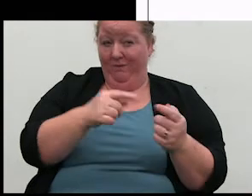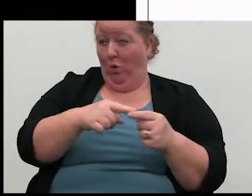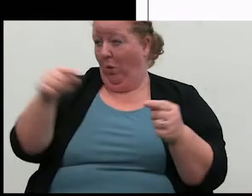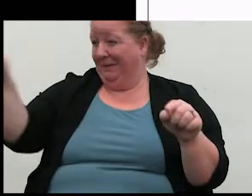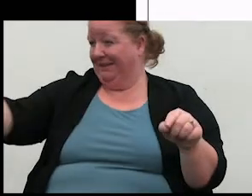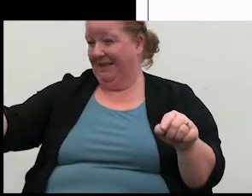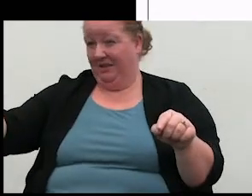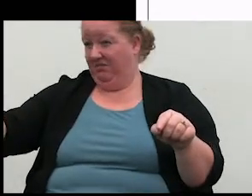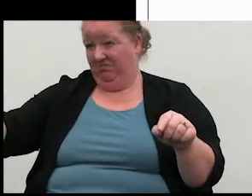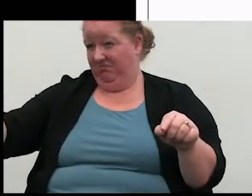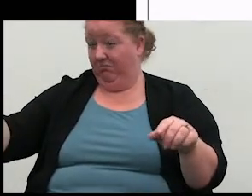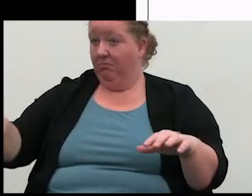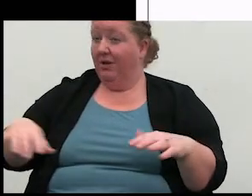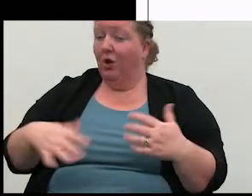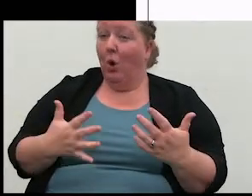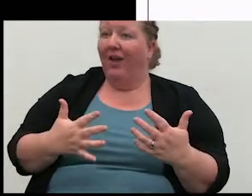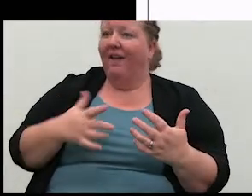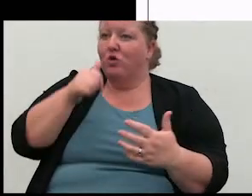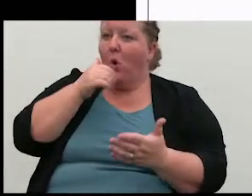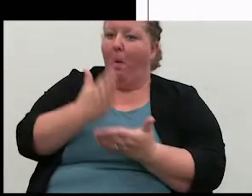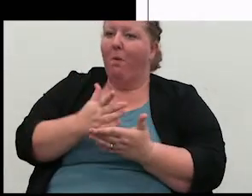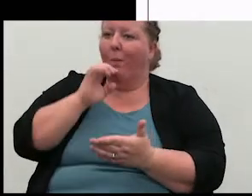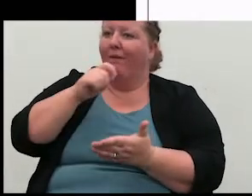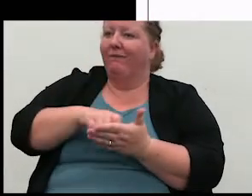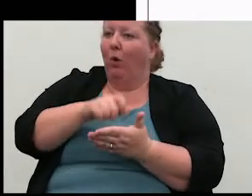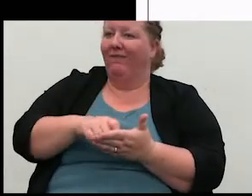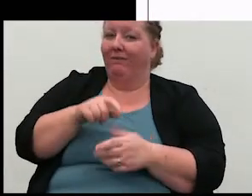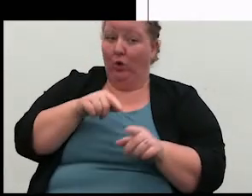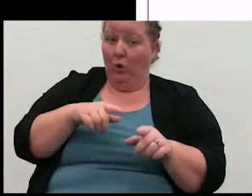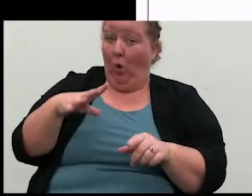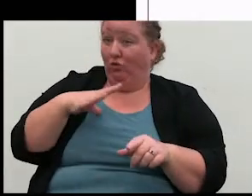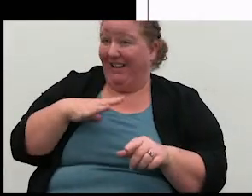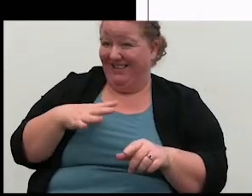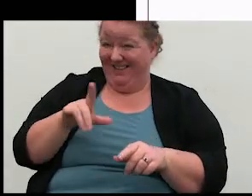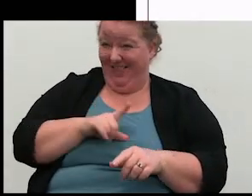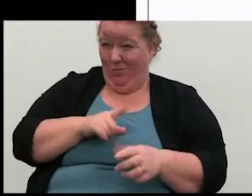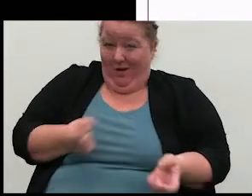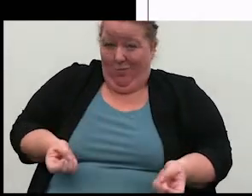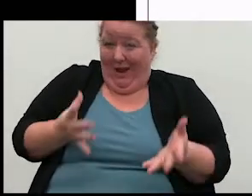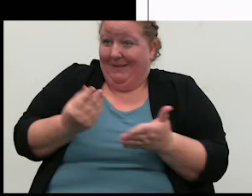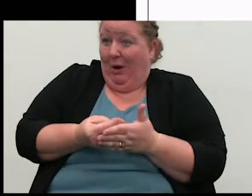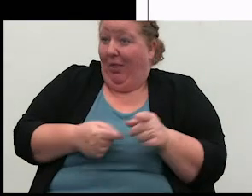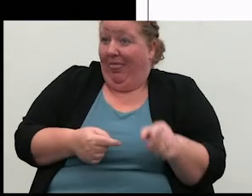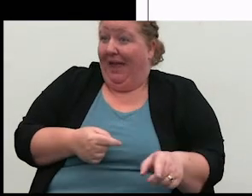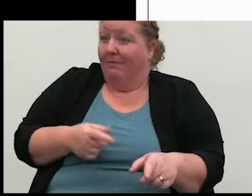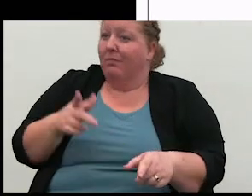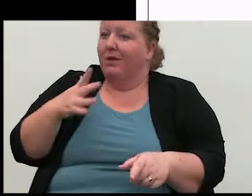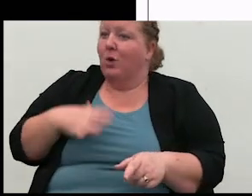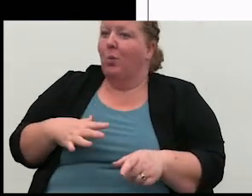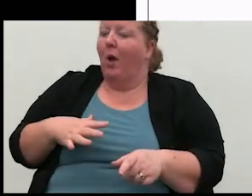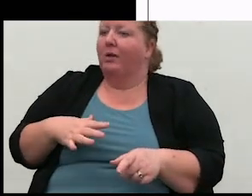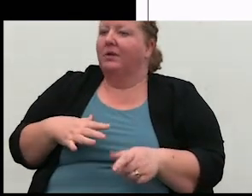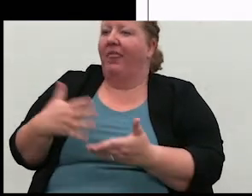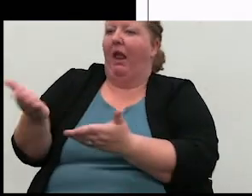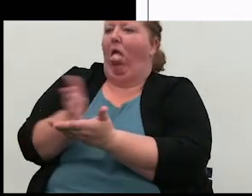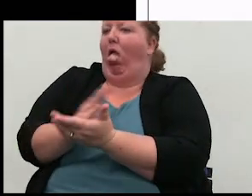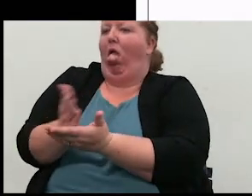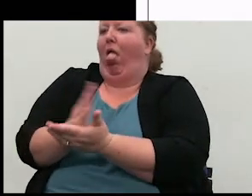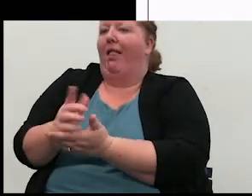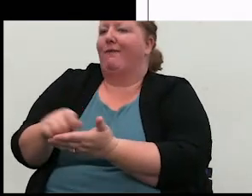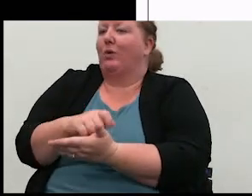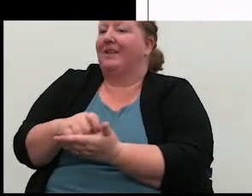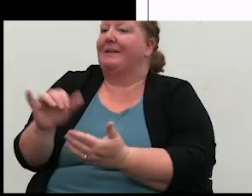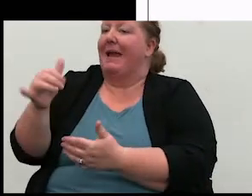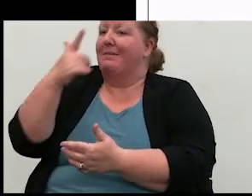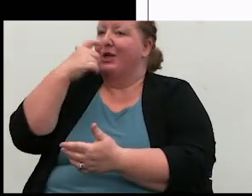you. Sounds cynical, but if they're definitely going to vote for you, why spend your campaign money? You want to look at the undecided voters that you might be able to